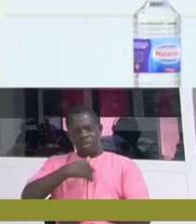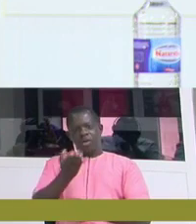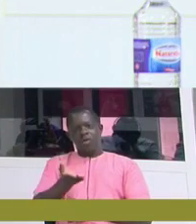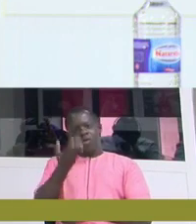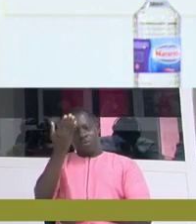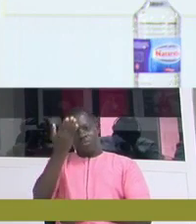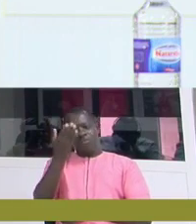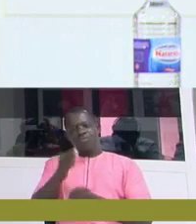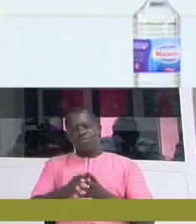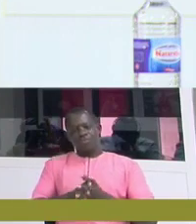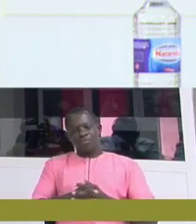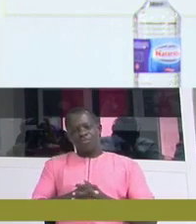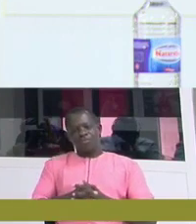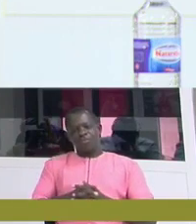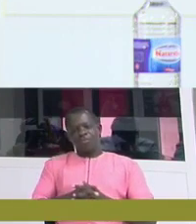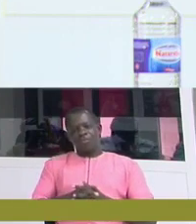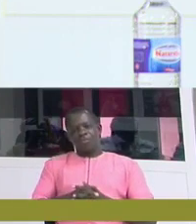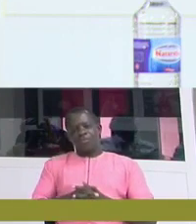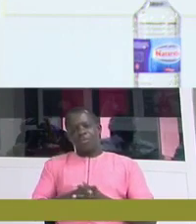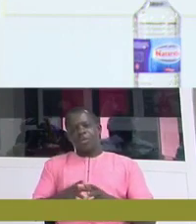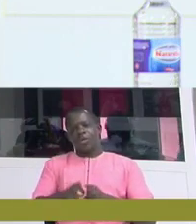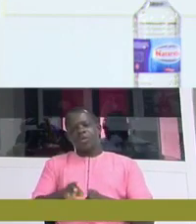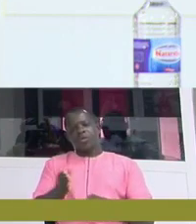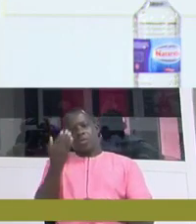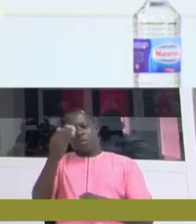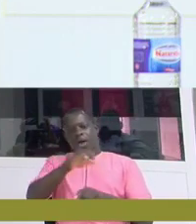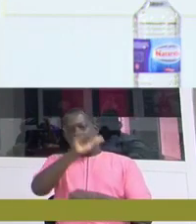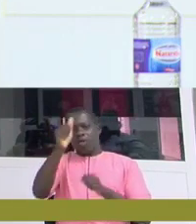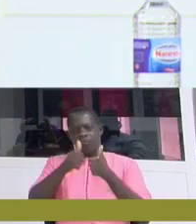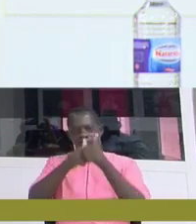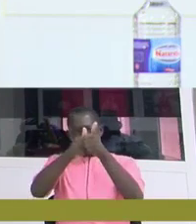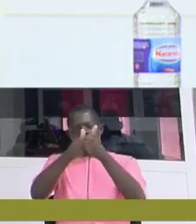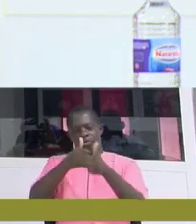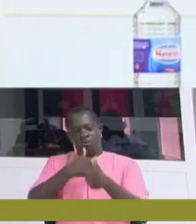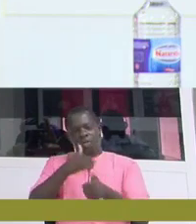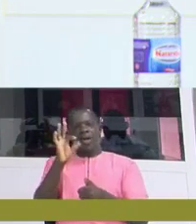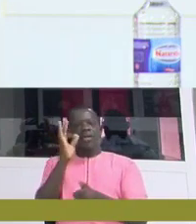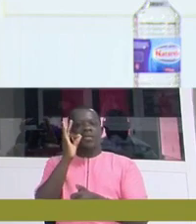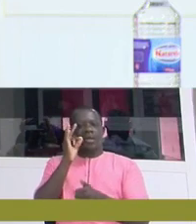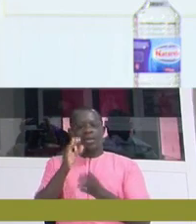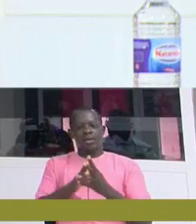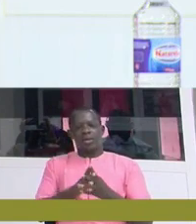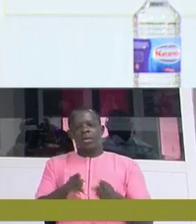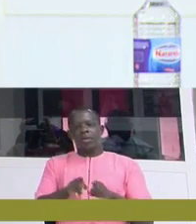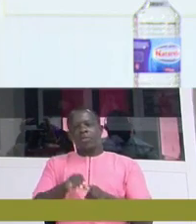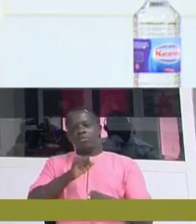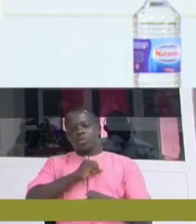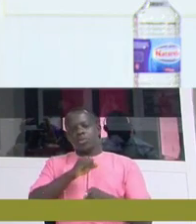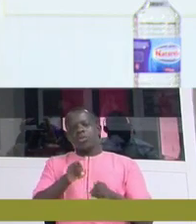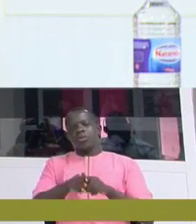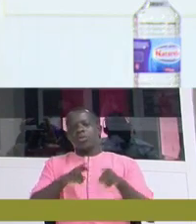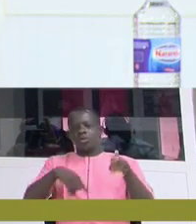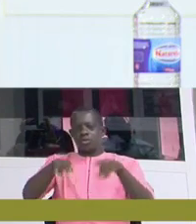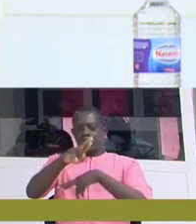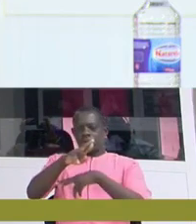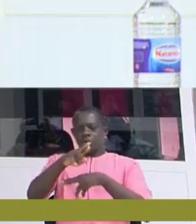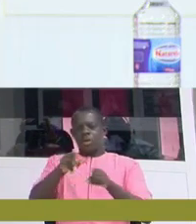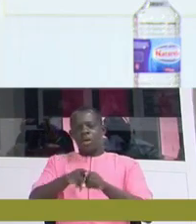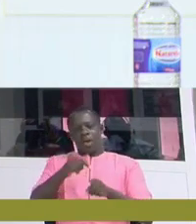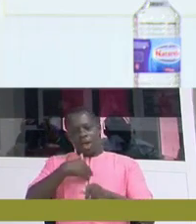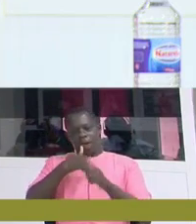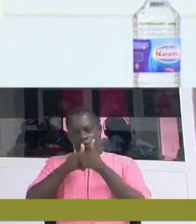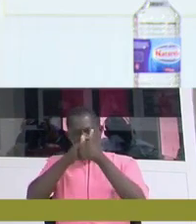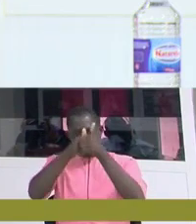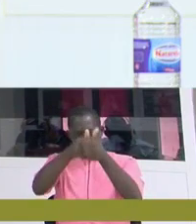me, "God, get up." Wule ne dango. Get up and come and answer. Akodi. He gave his, he turned around. Bulata